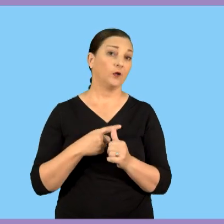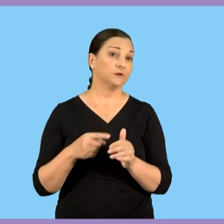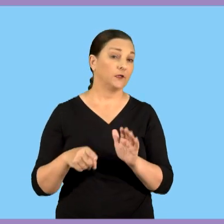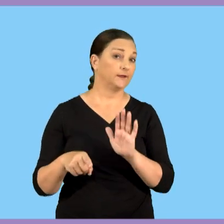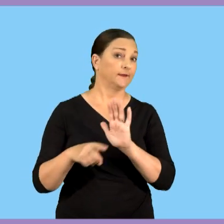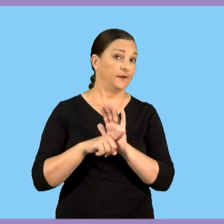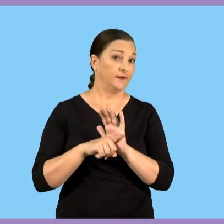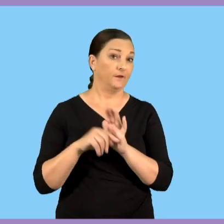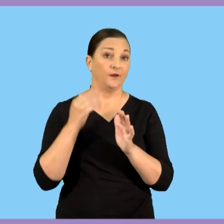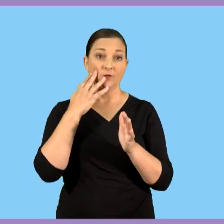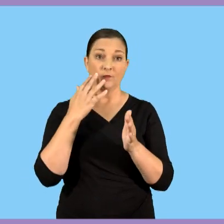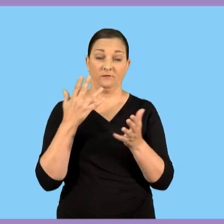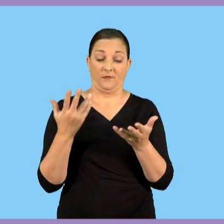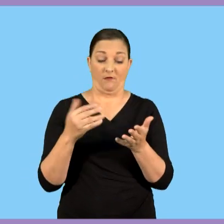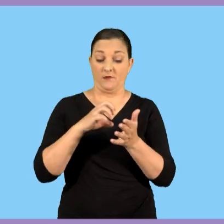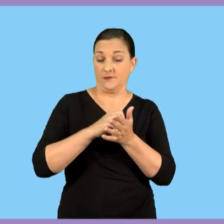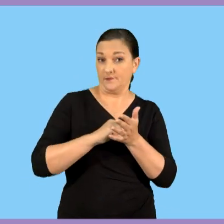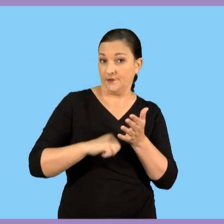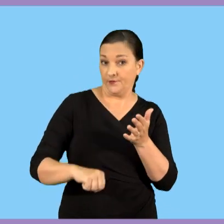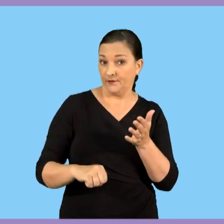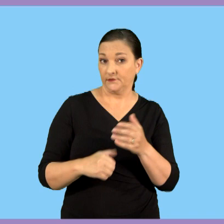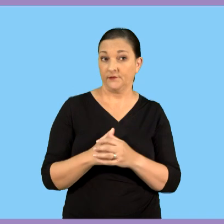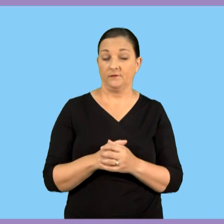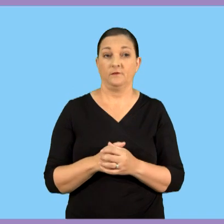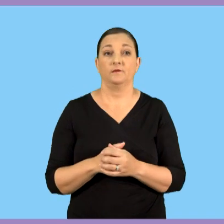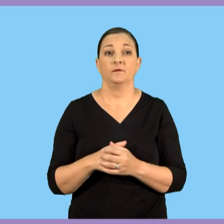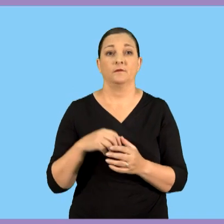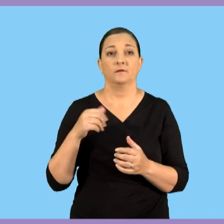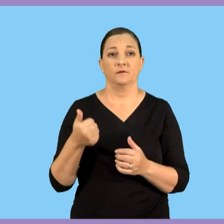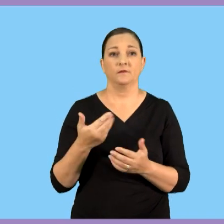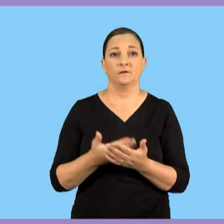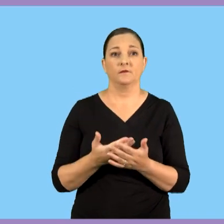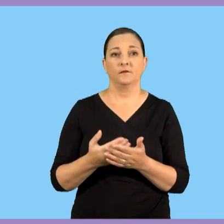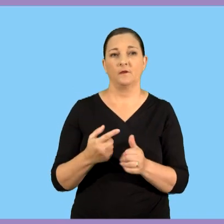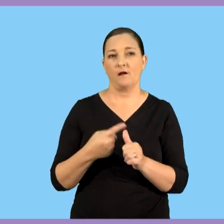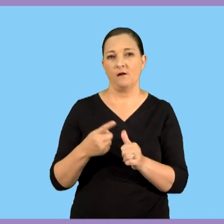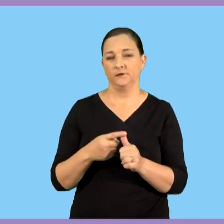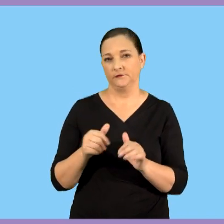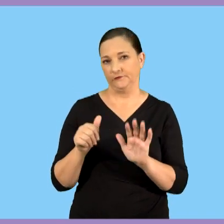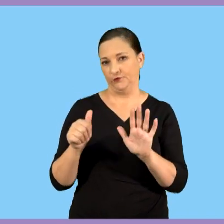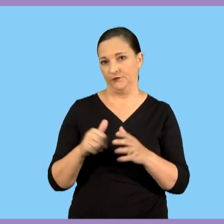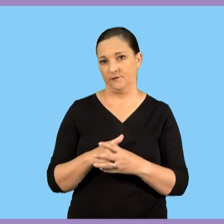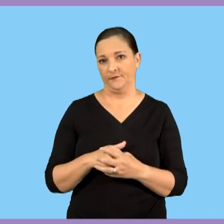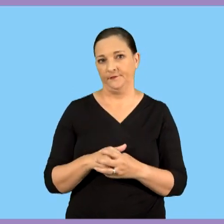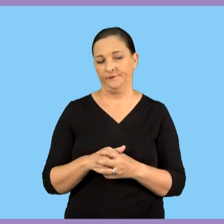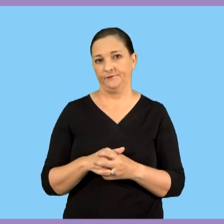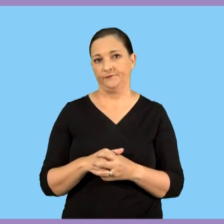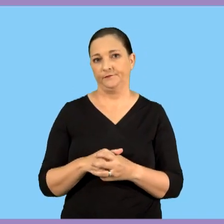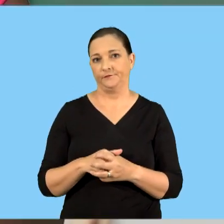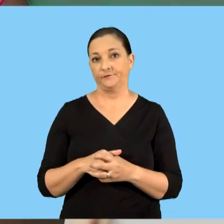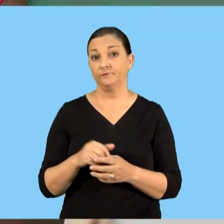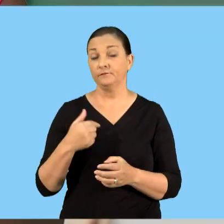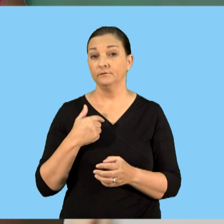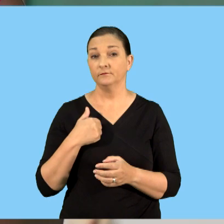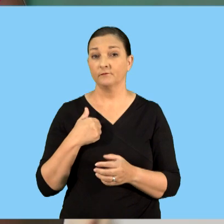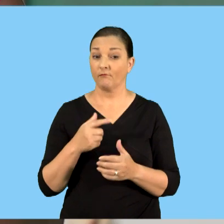and if I now just subtract the natural numbers, then I am going to get an answer of 6. This means that